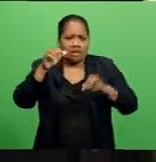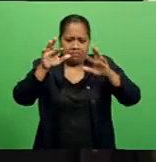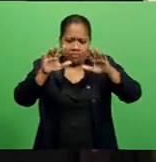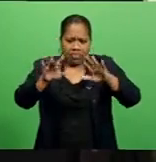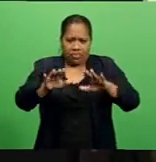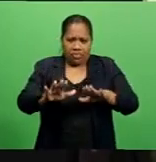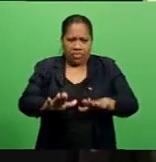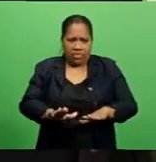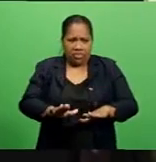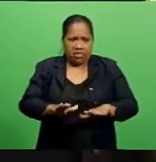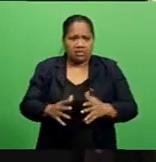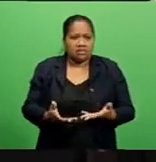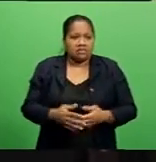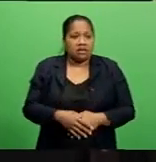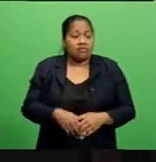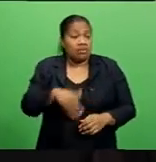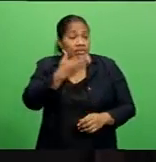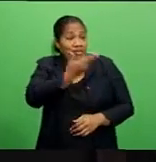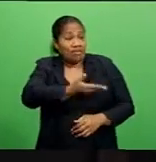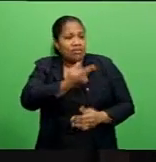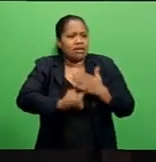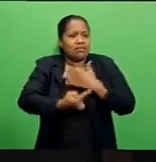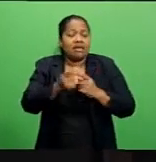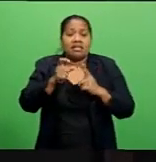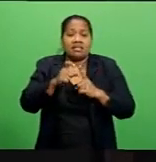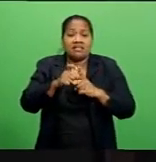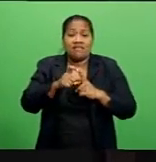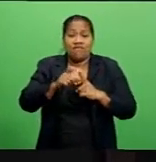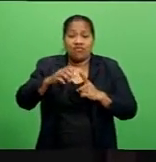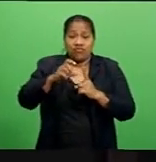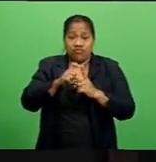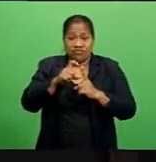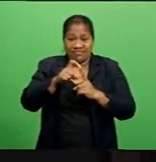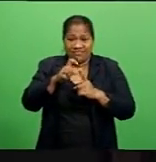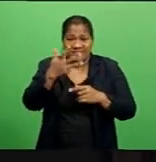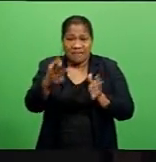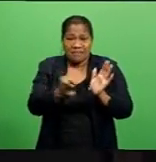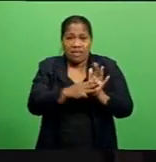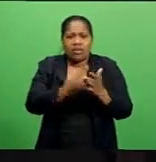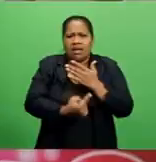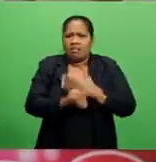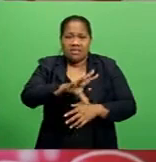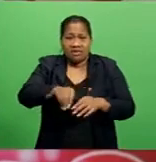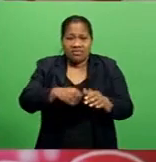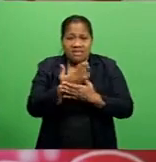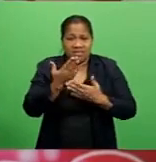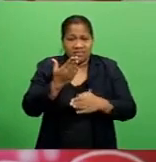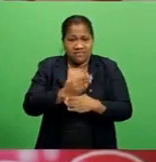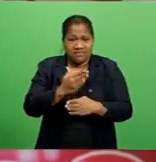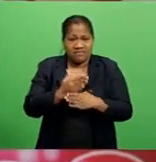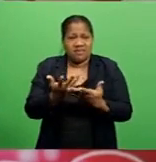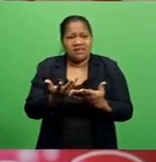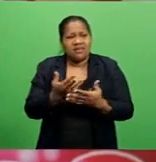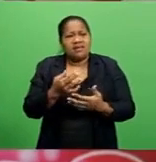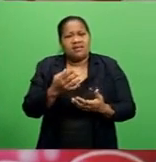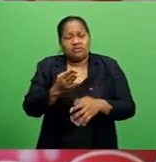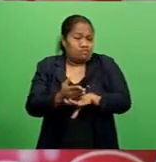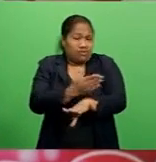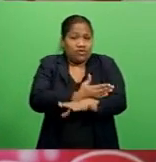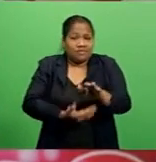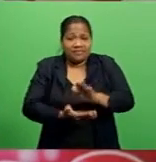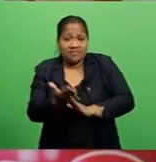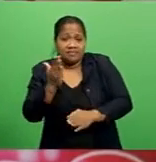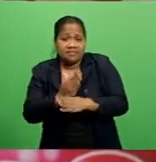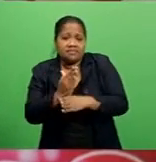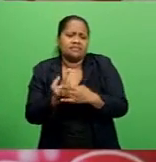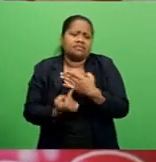the Wilevu housing, daily chores have become almost impossible. Every day before going to work